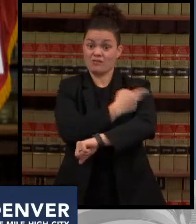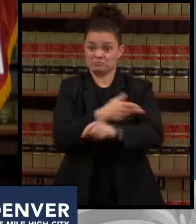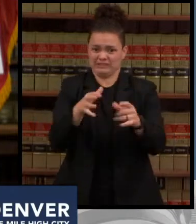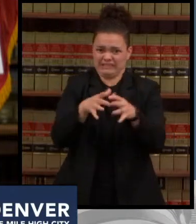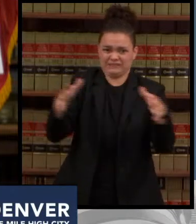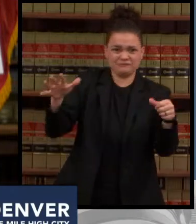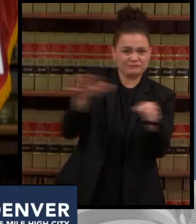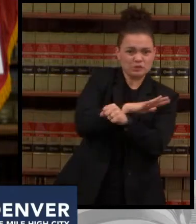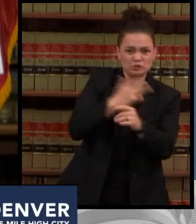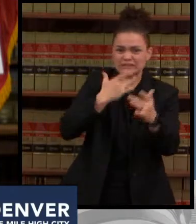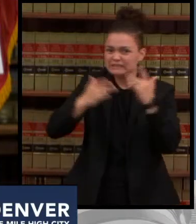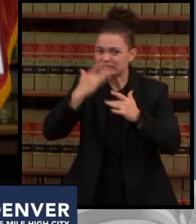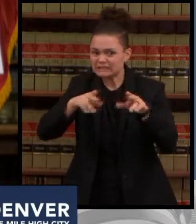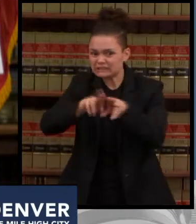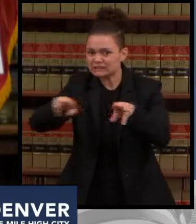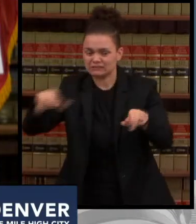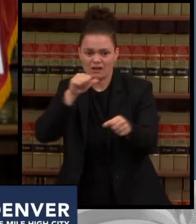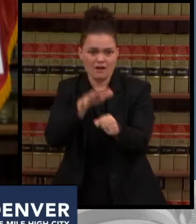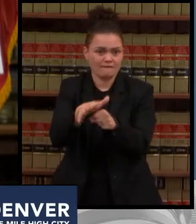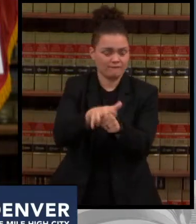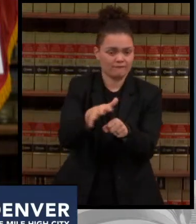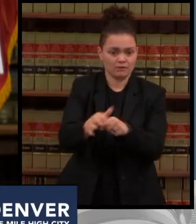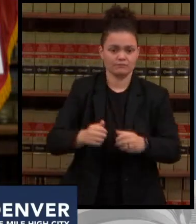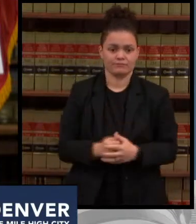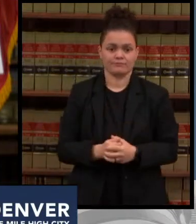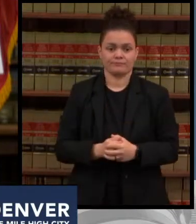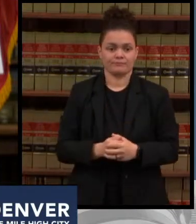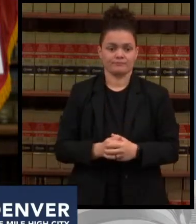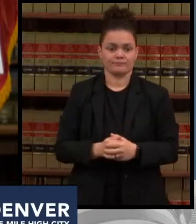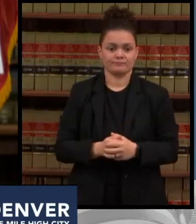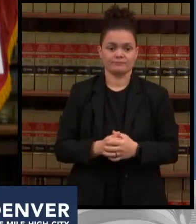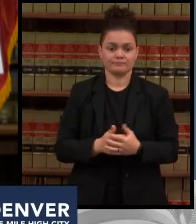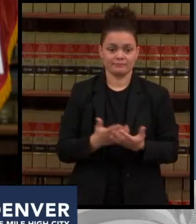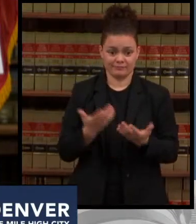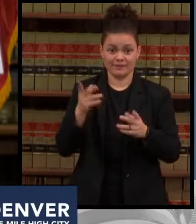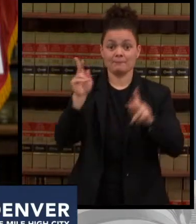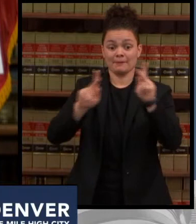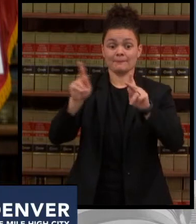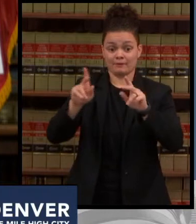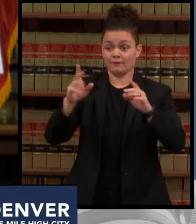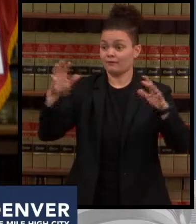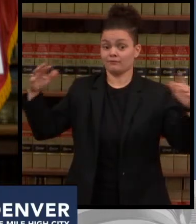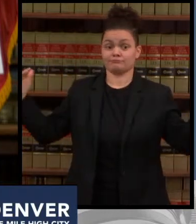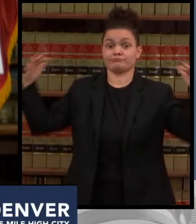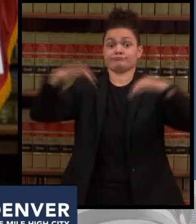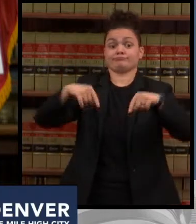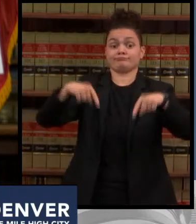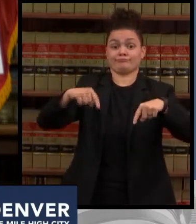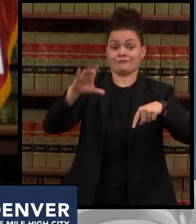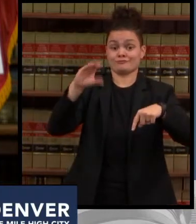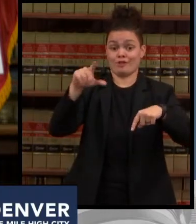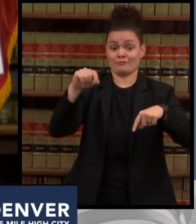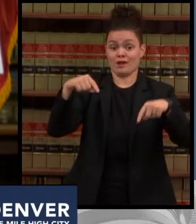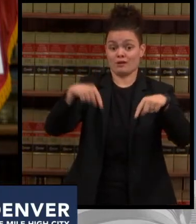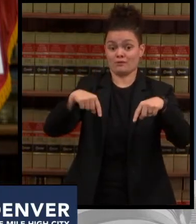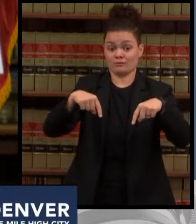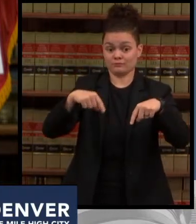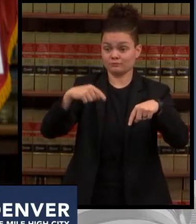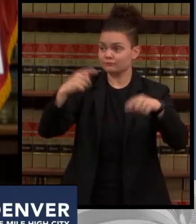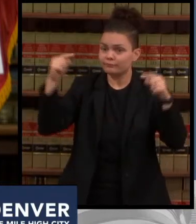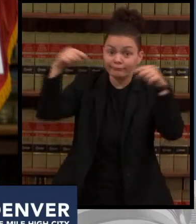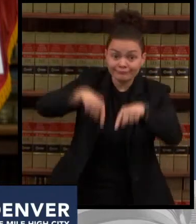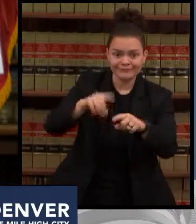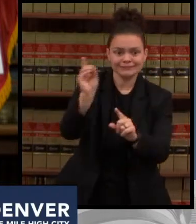needing care are transferred to metro hospitals to alleviate pressure on their local systems. If we